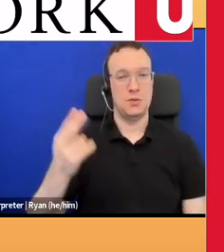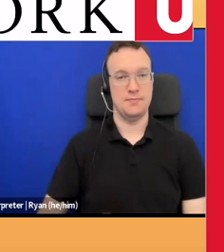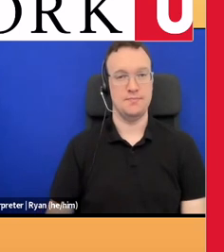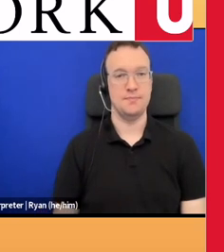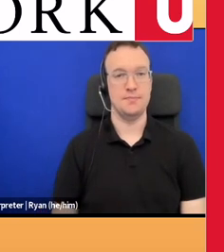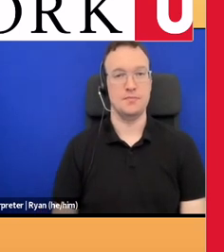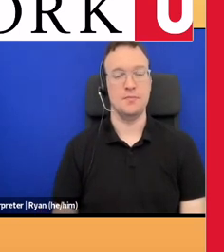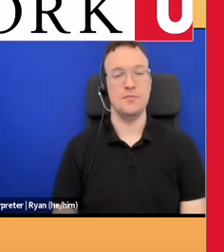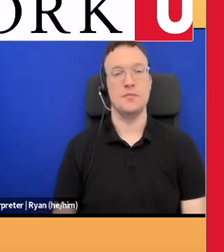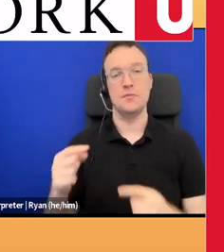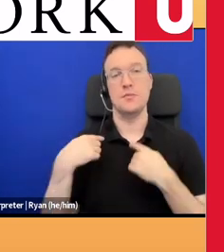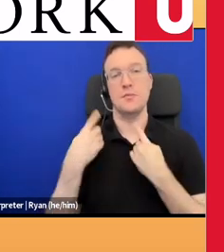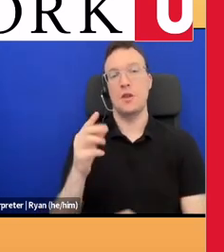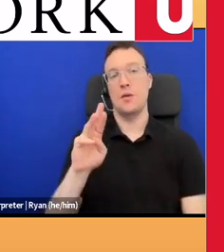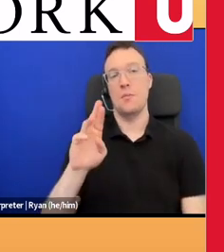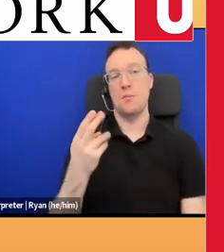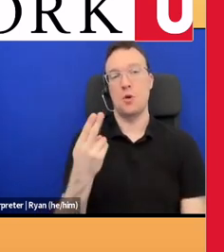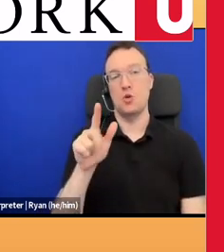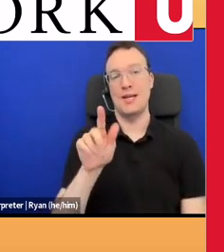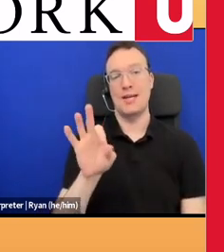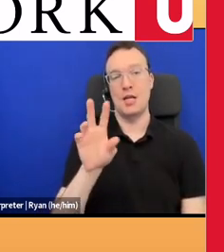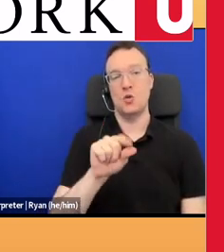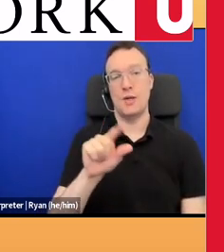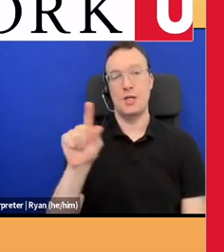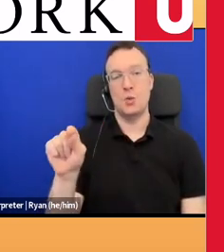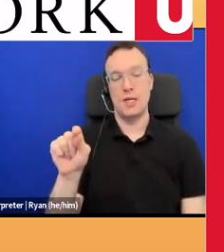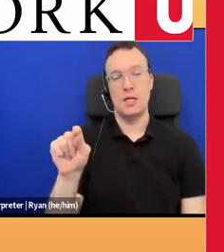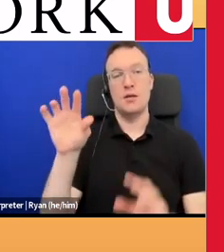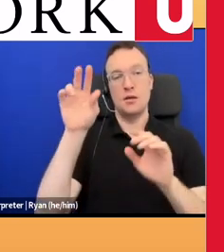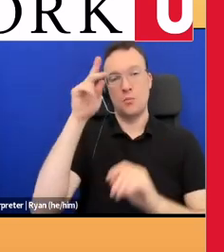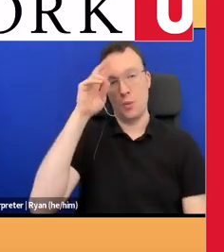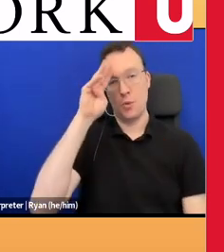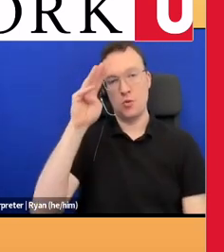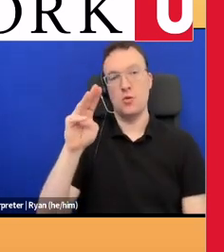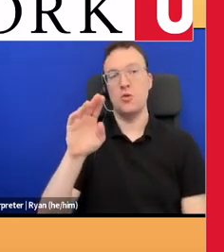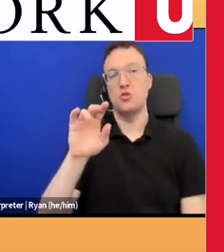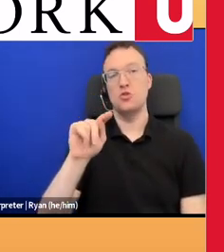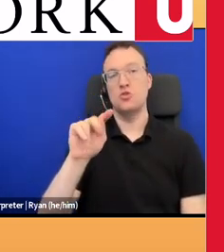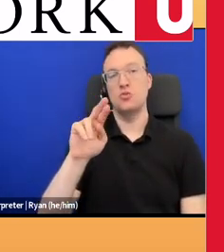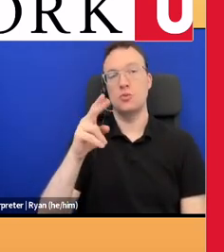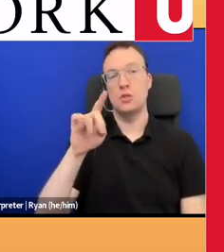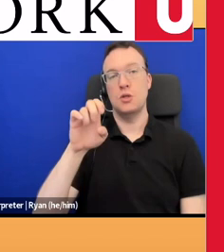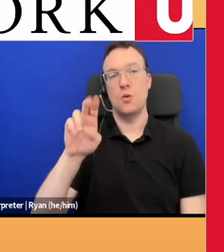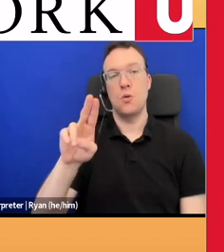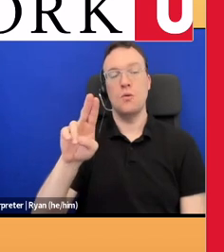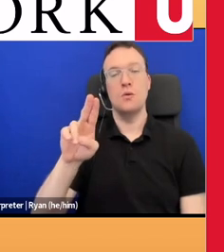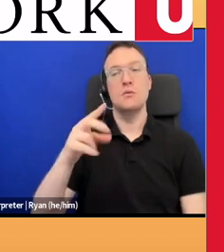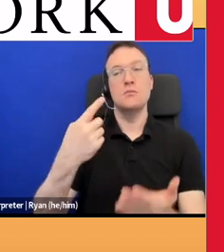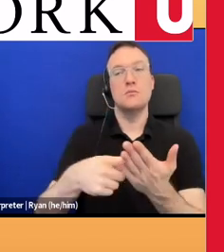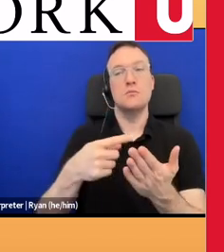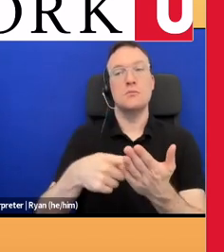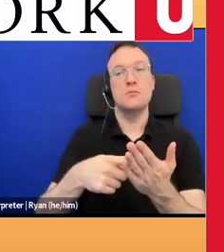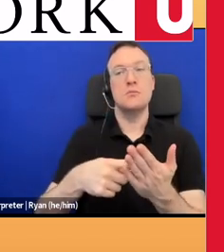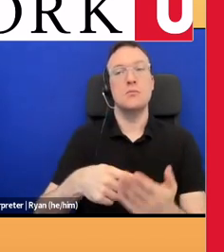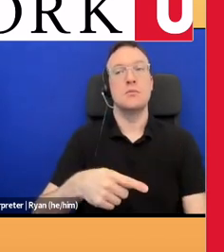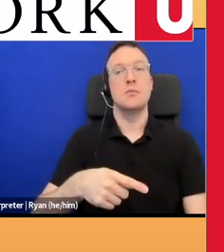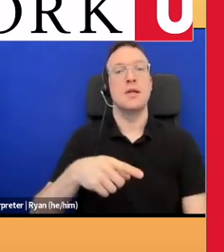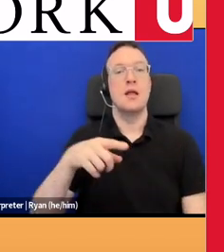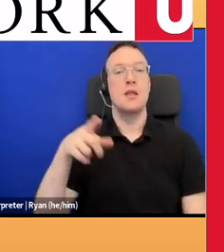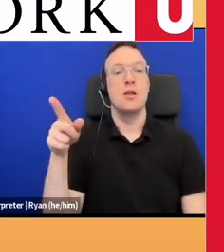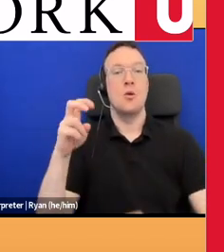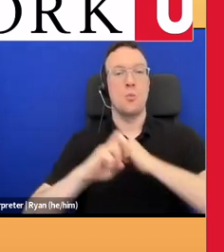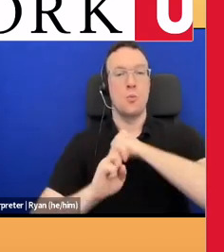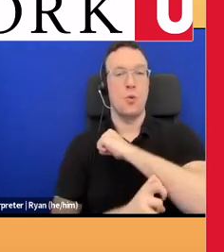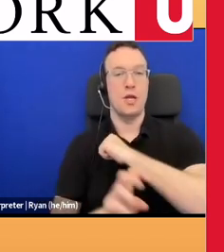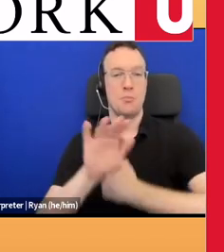his March 29th, 2020 address, Prime Minister Justin Trudeau pointed to the lighting of the Samuel Champagne Bridge in